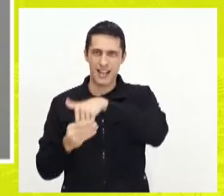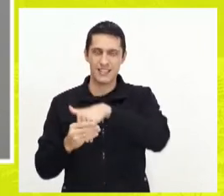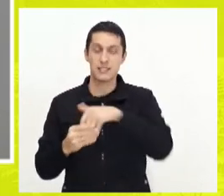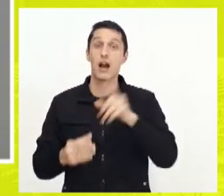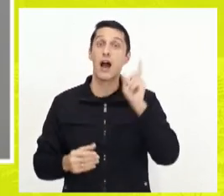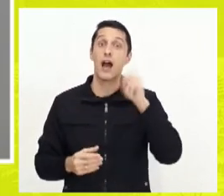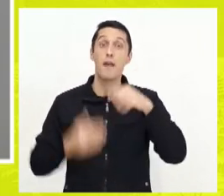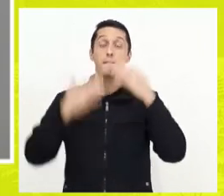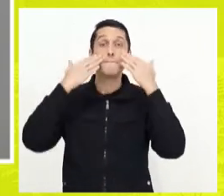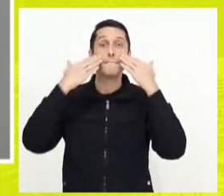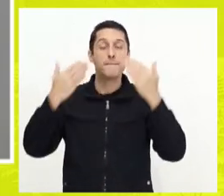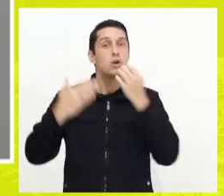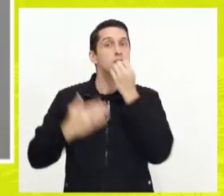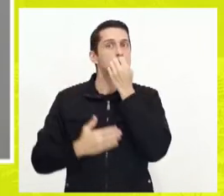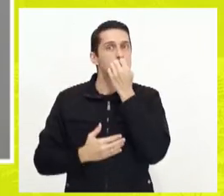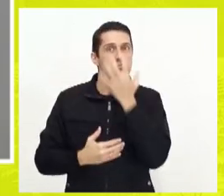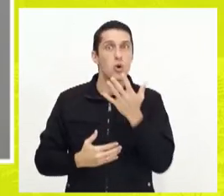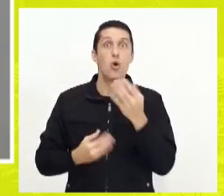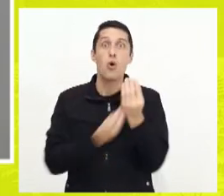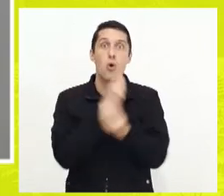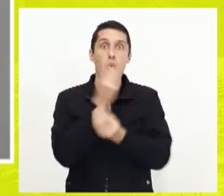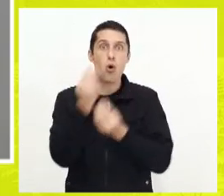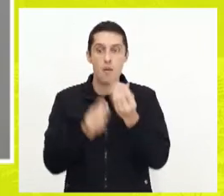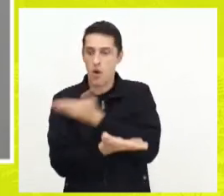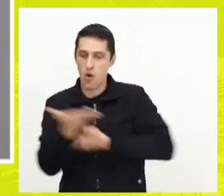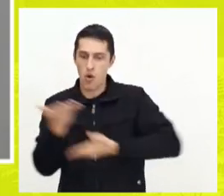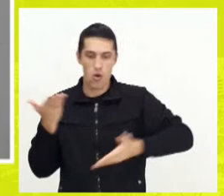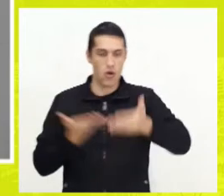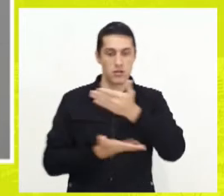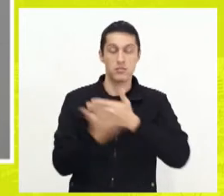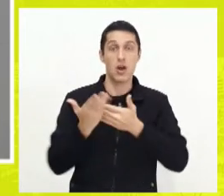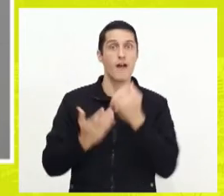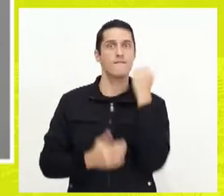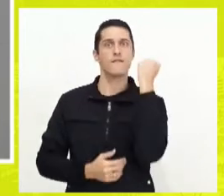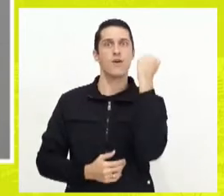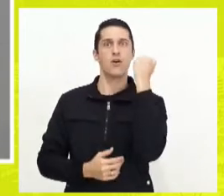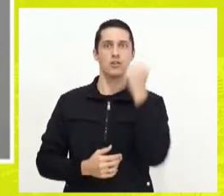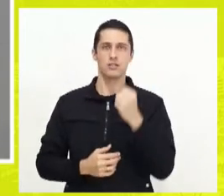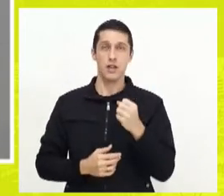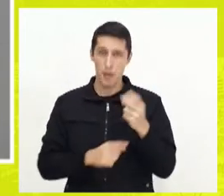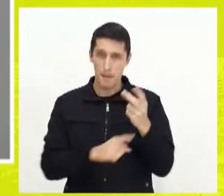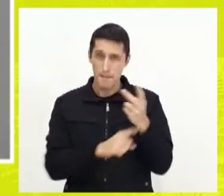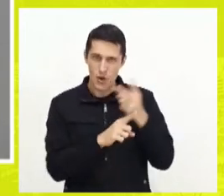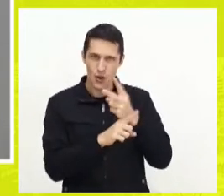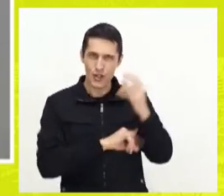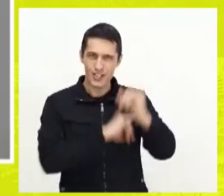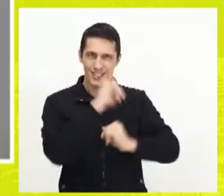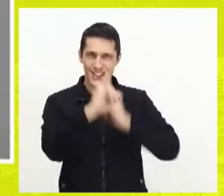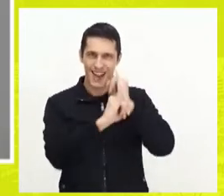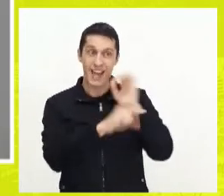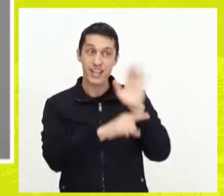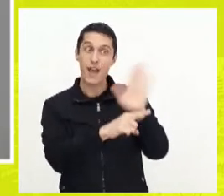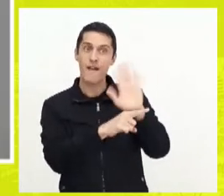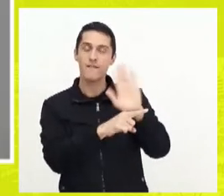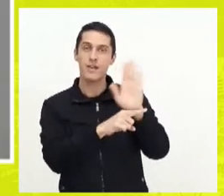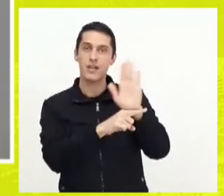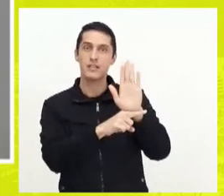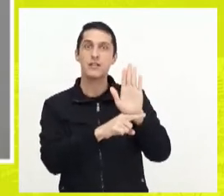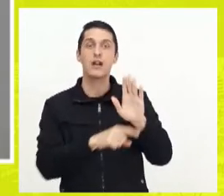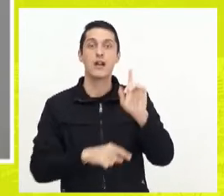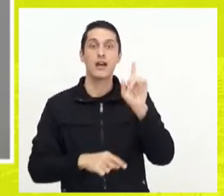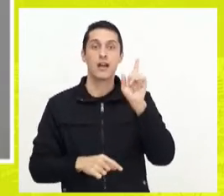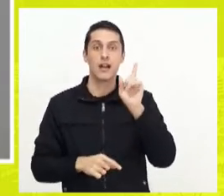how collaborations can have an impact look for uh this on the internet a video that